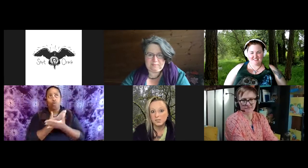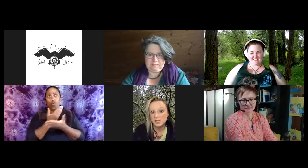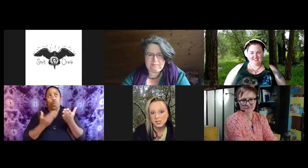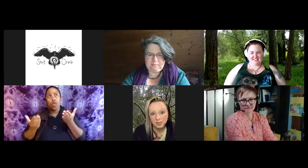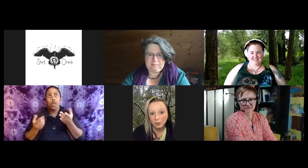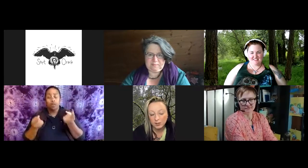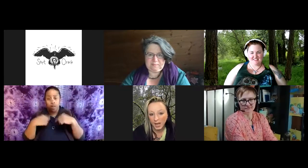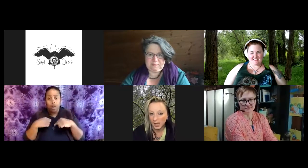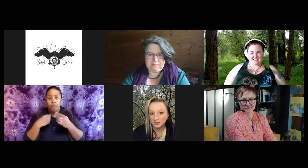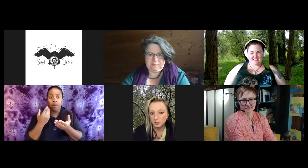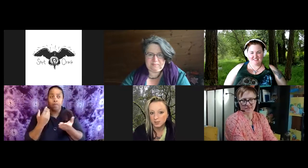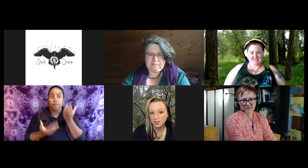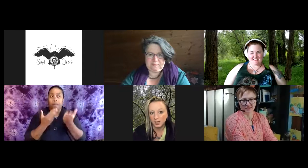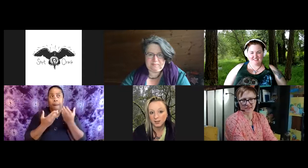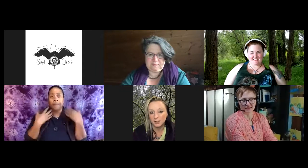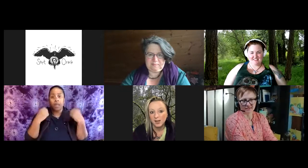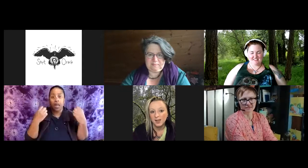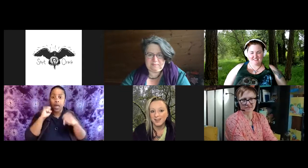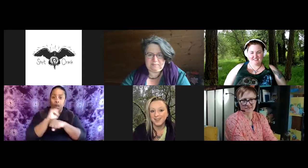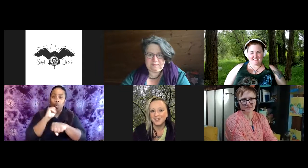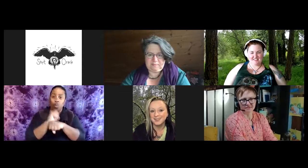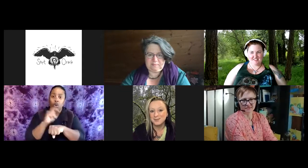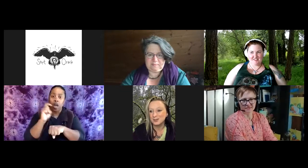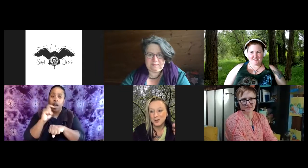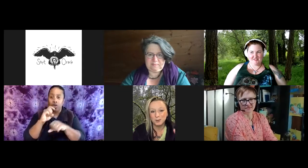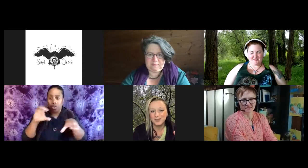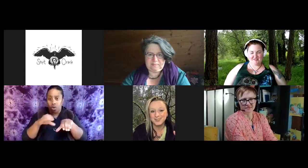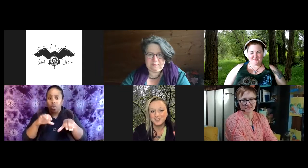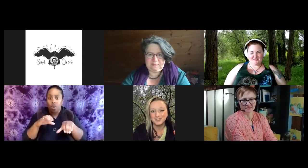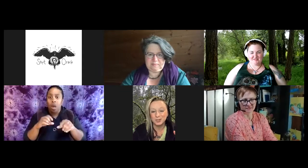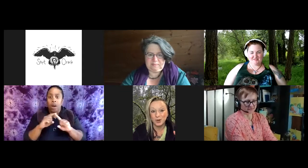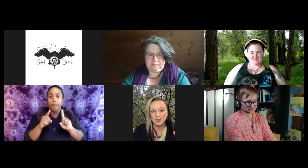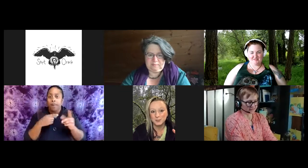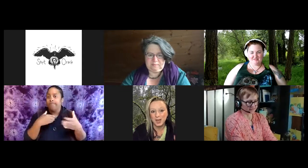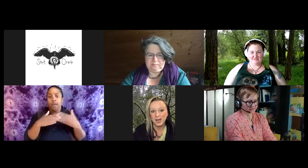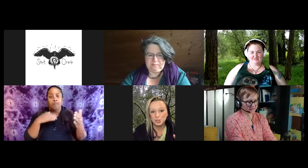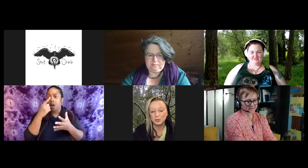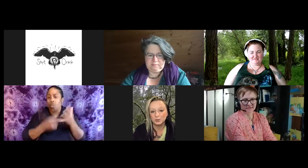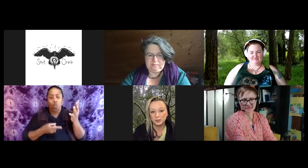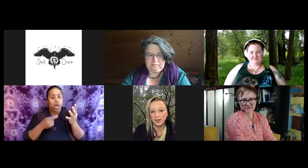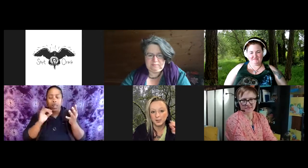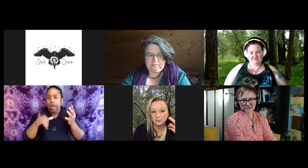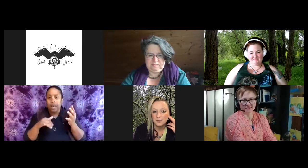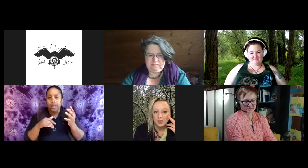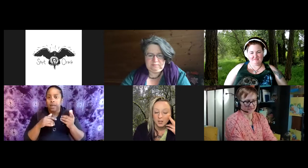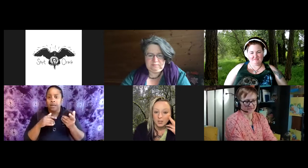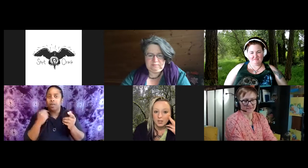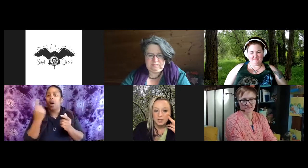Sometimes it's healing work that has to be done. But no matter what it is, there's always magic to it,